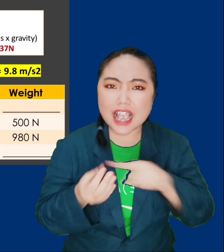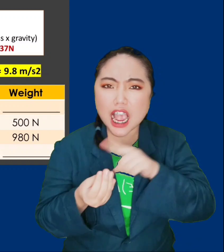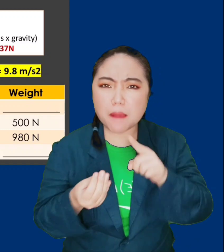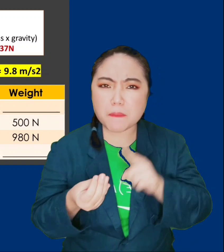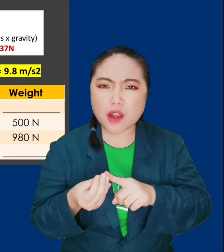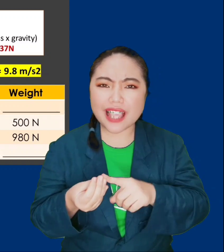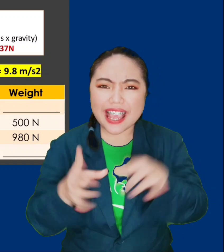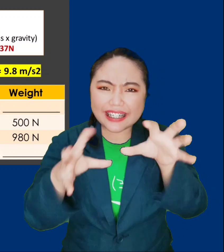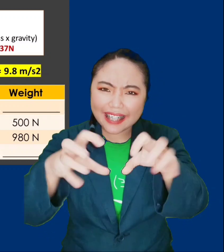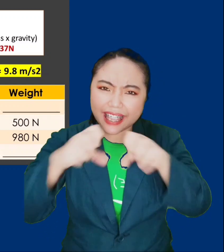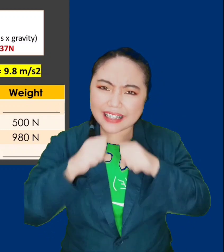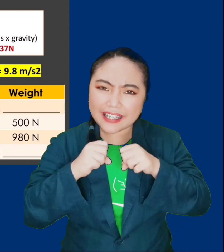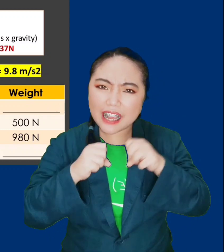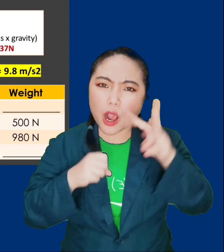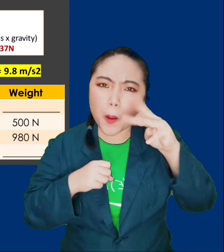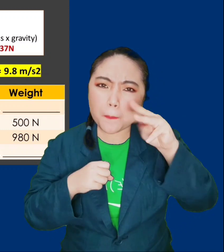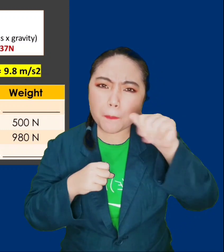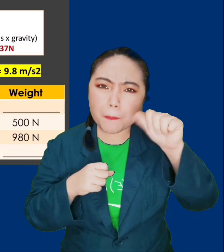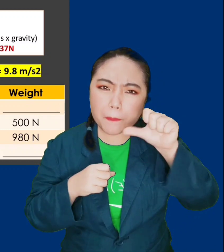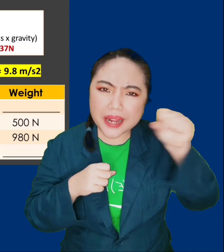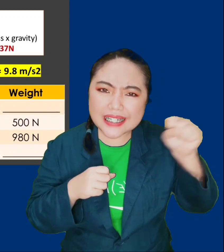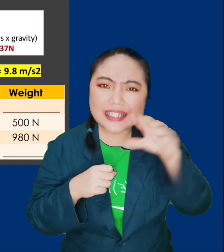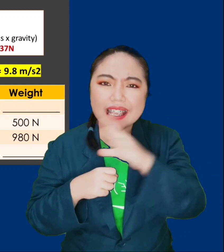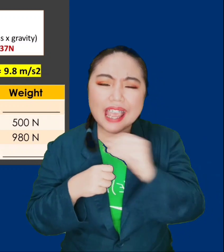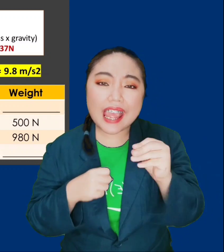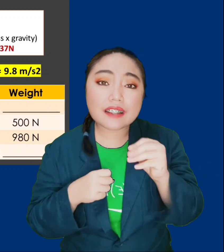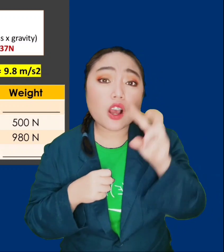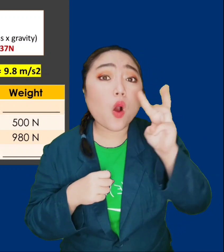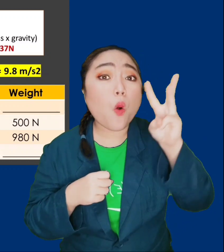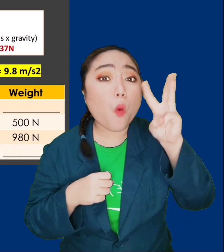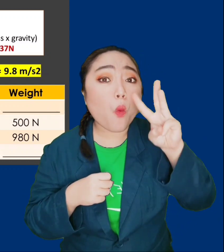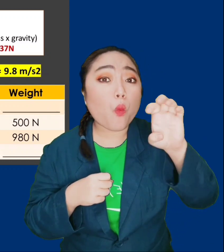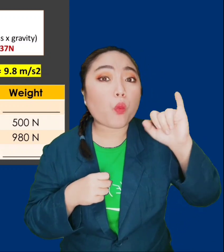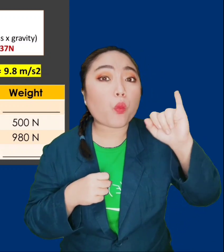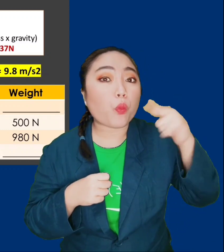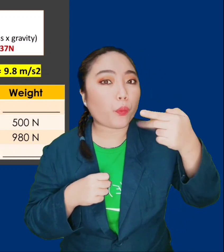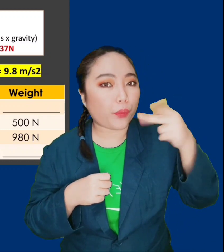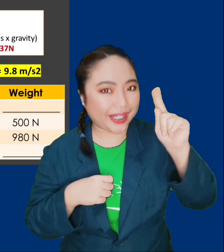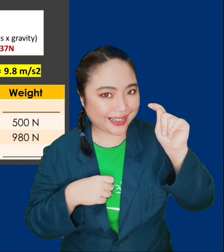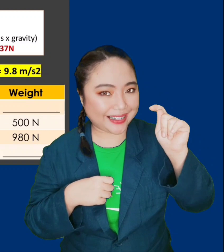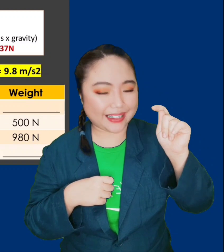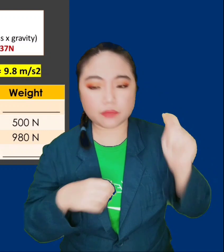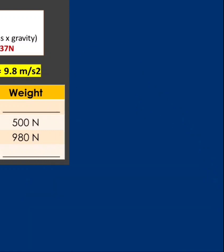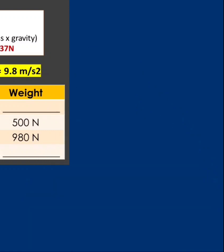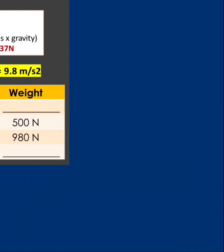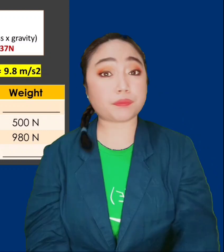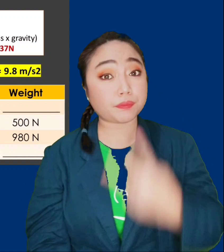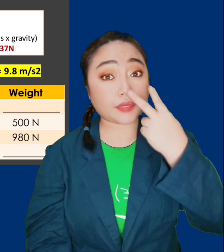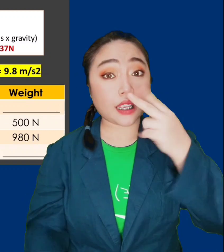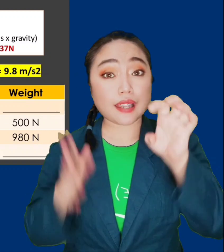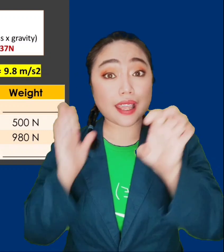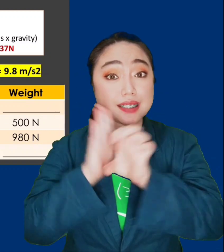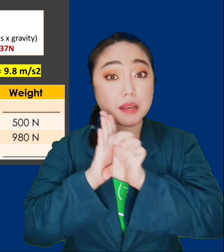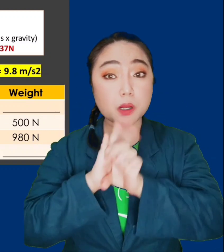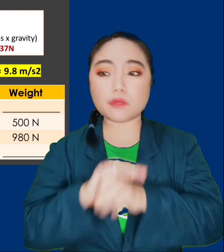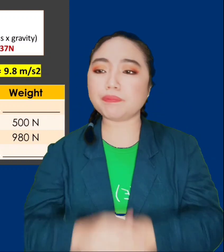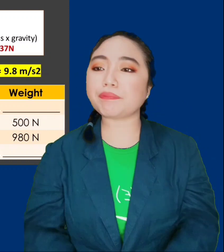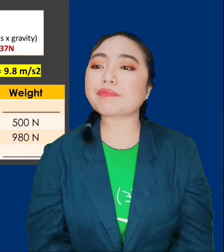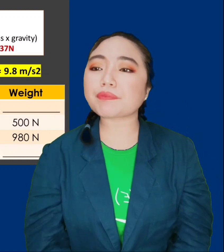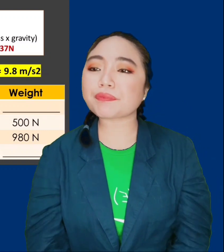Let's try some practice exercises about getting the mass and the weight for you to understand